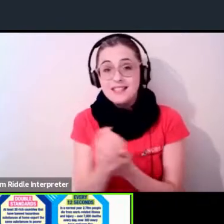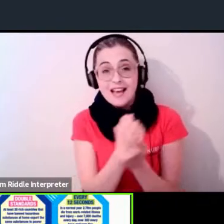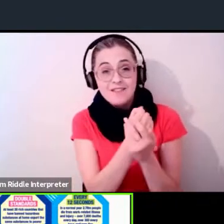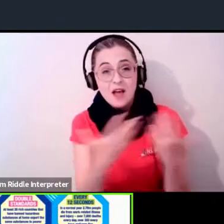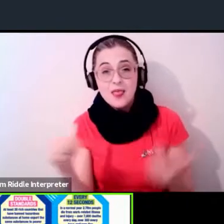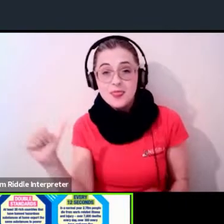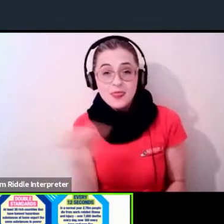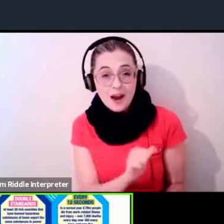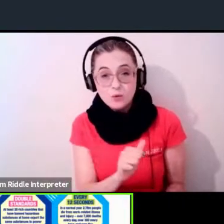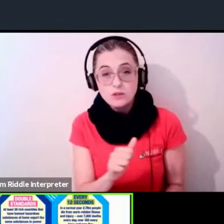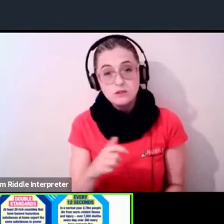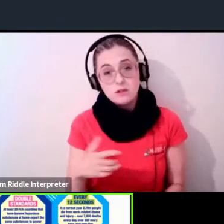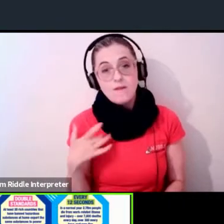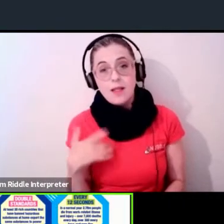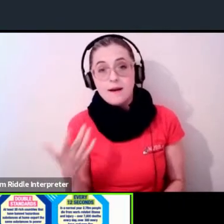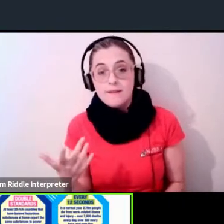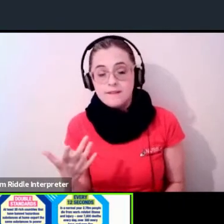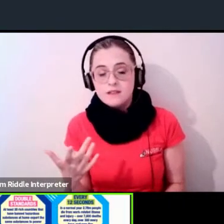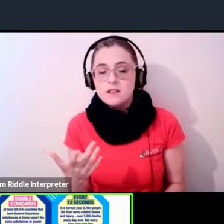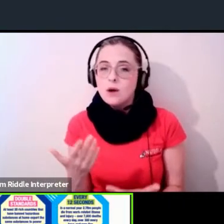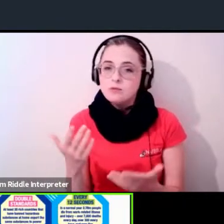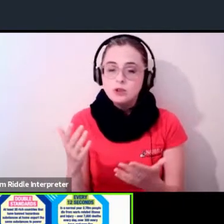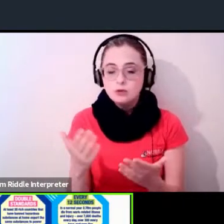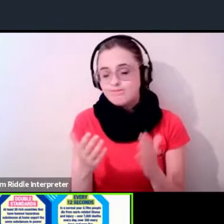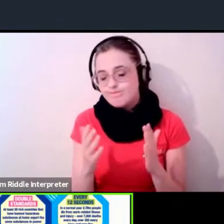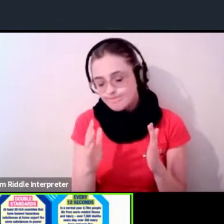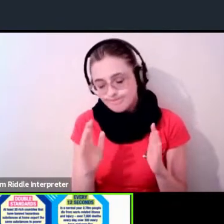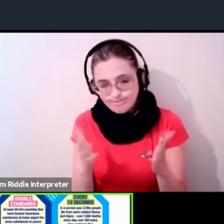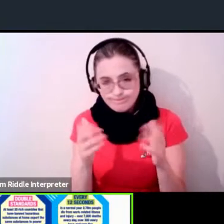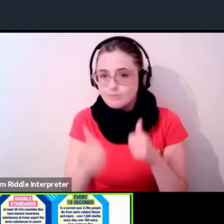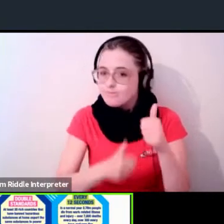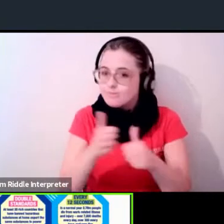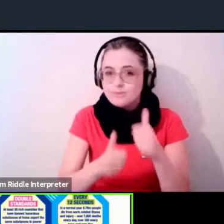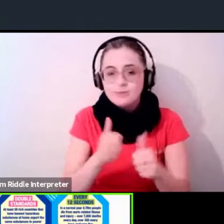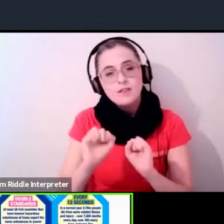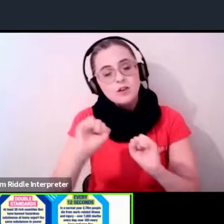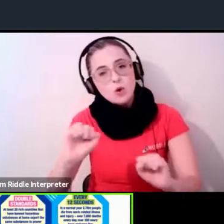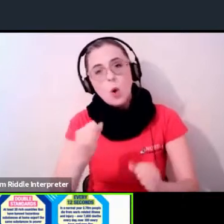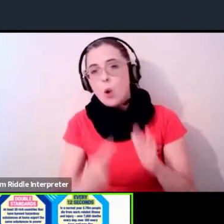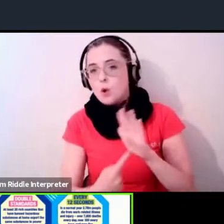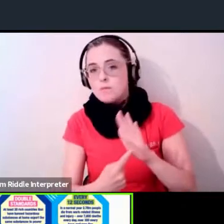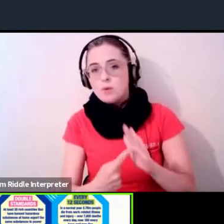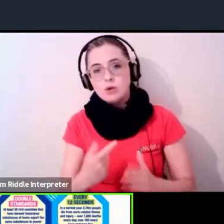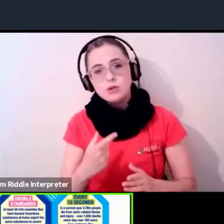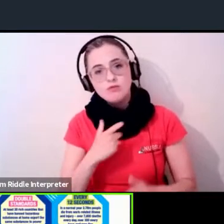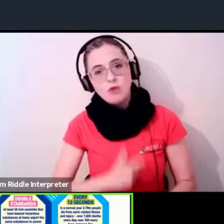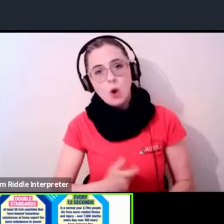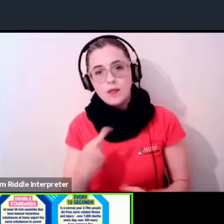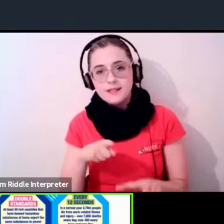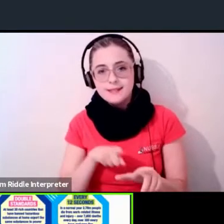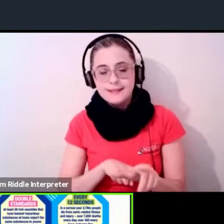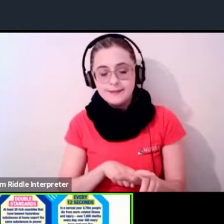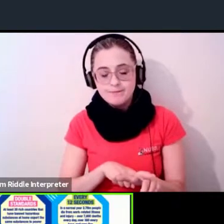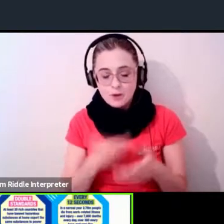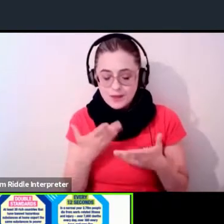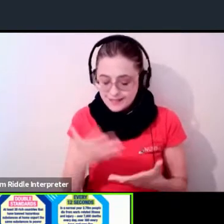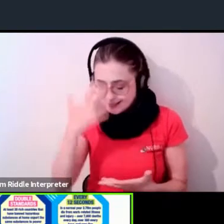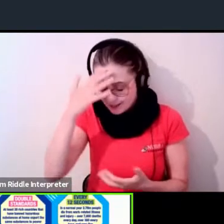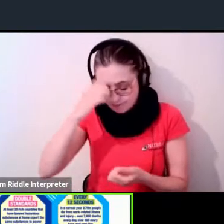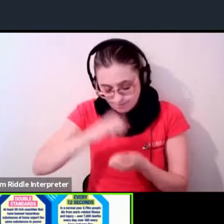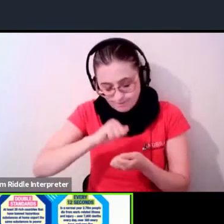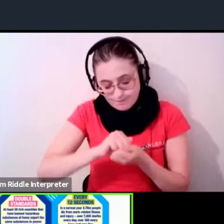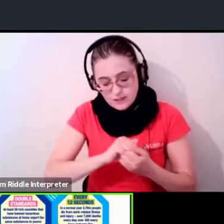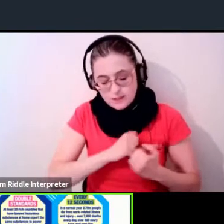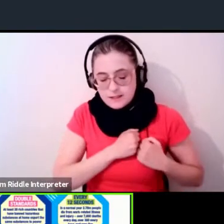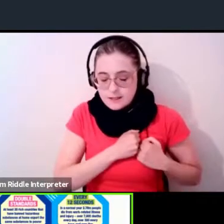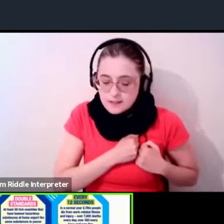all the NEU safety reps for the vital role that you've undertaken this year. On this day, we remember with heartache all